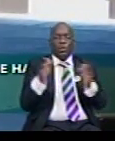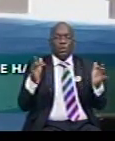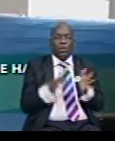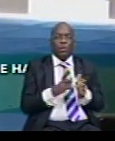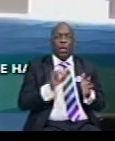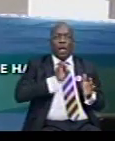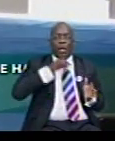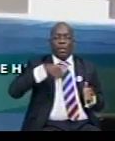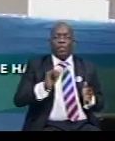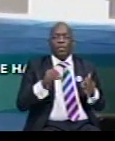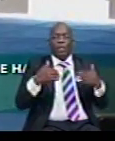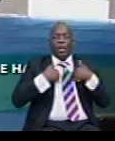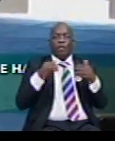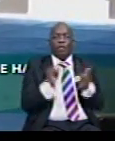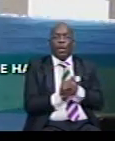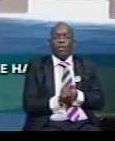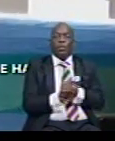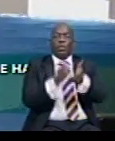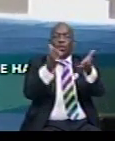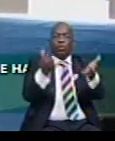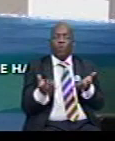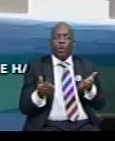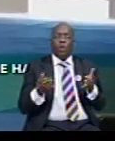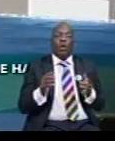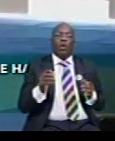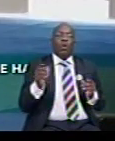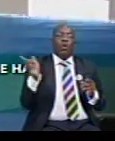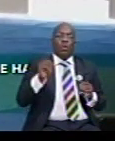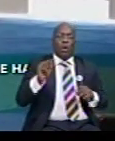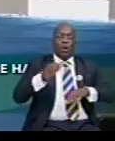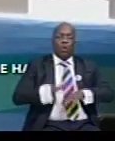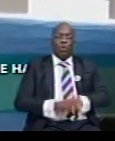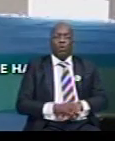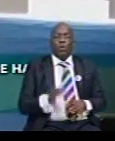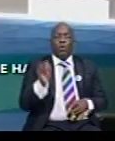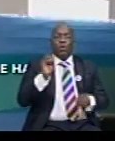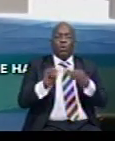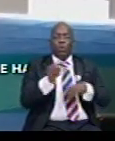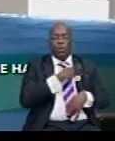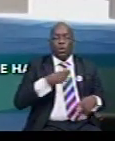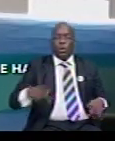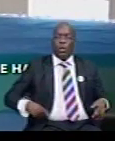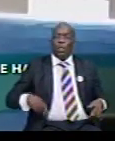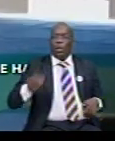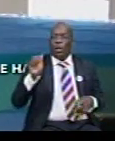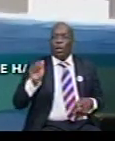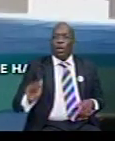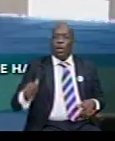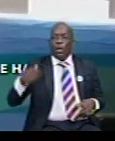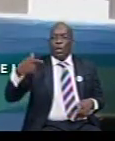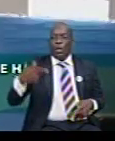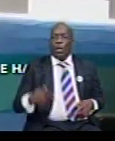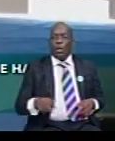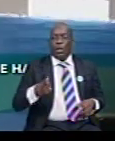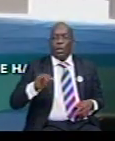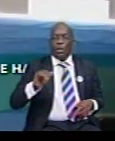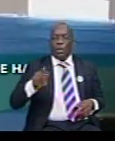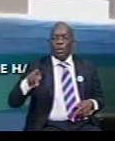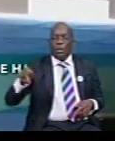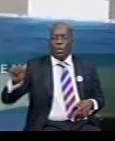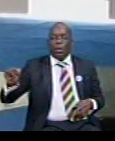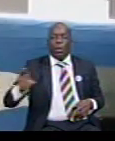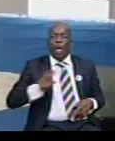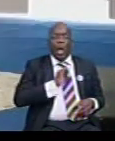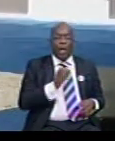says, whereupon, O King Agrippa, I was not